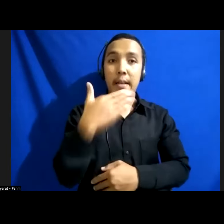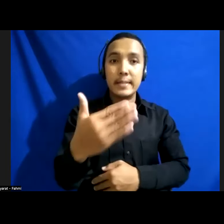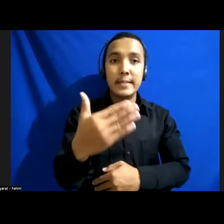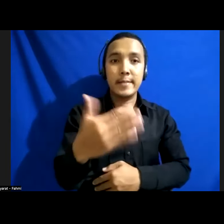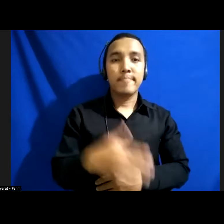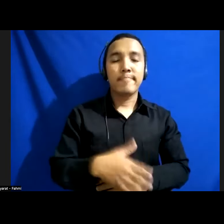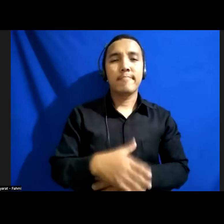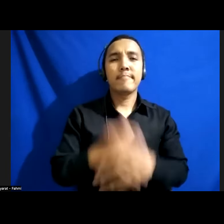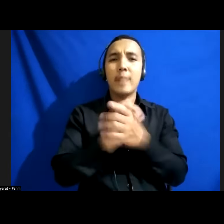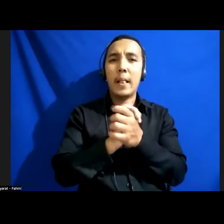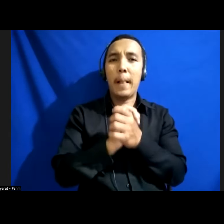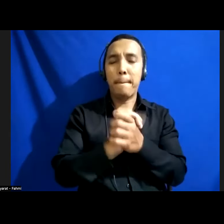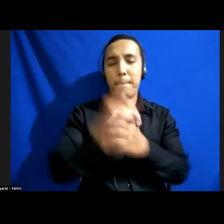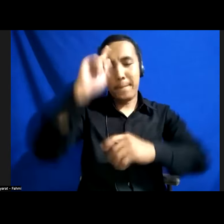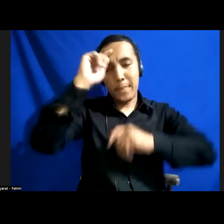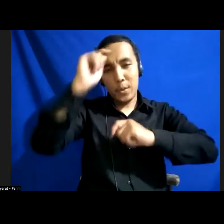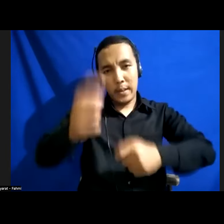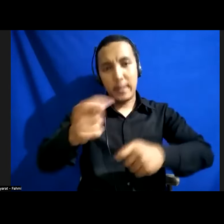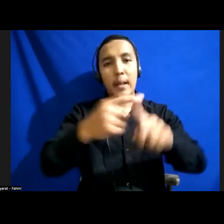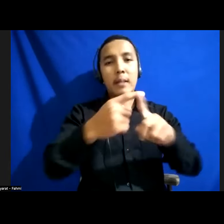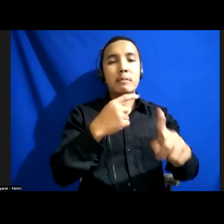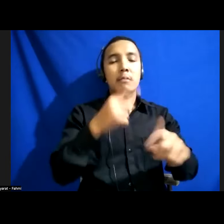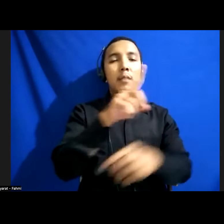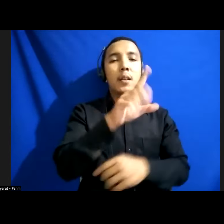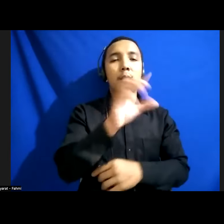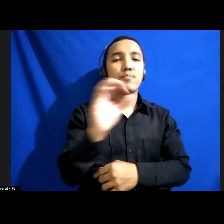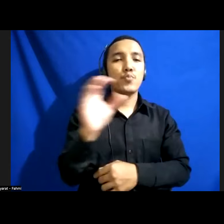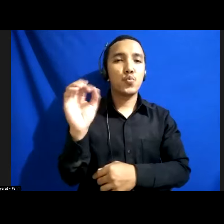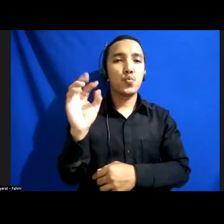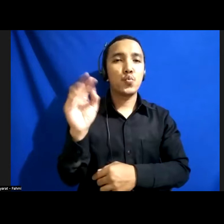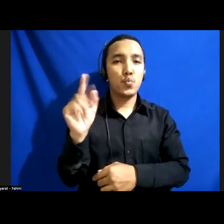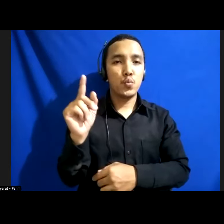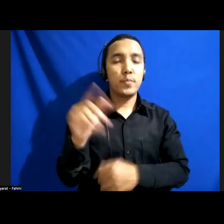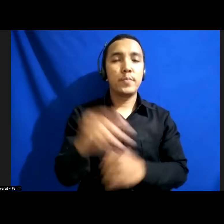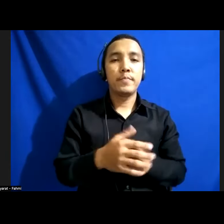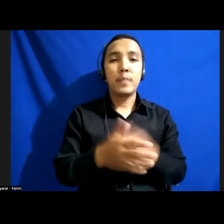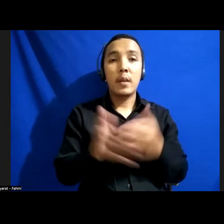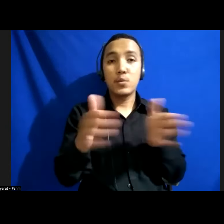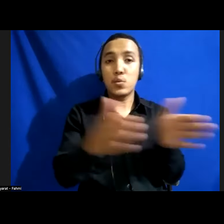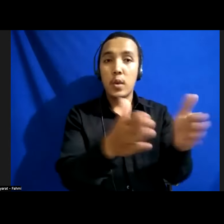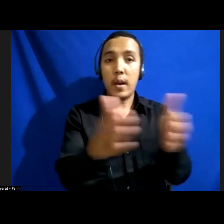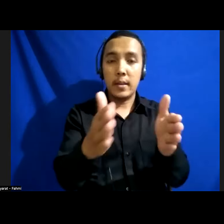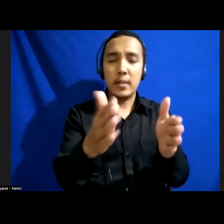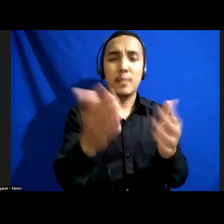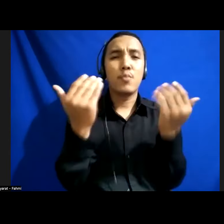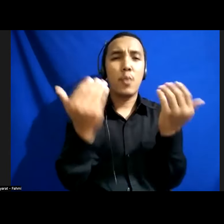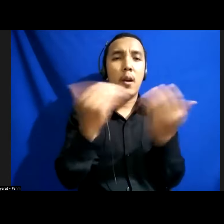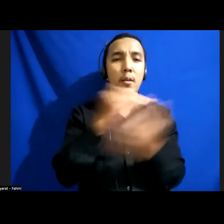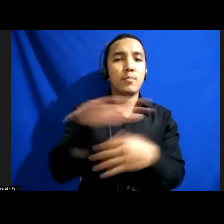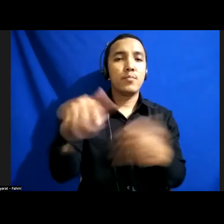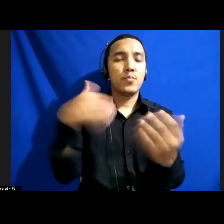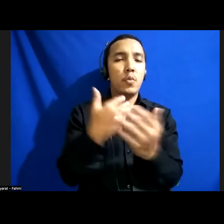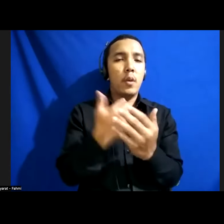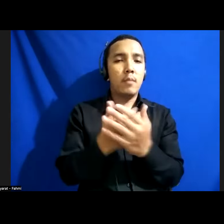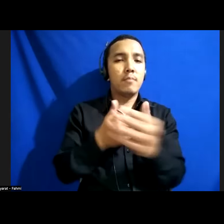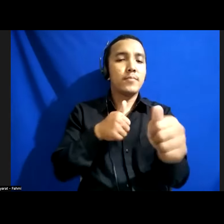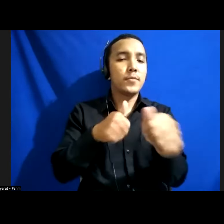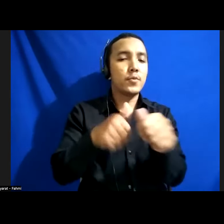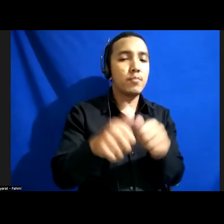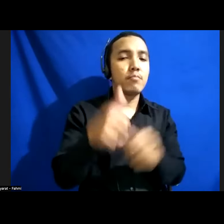all from the city of 100 Rivers. So greetings to you all the participants, wherever you may be. I hope that we